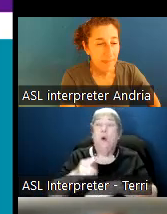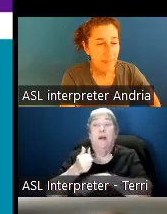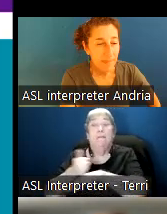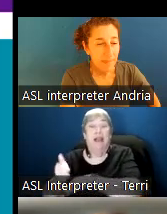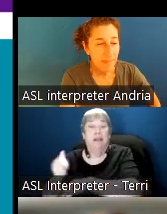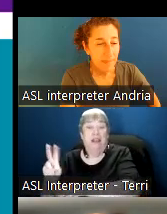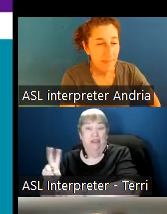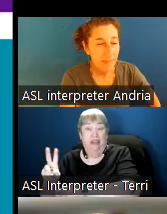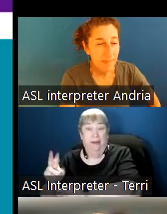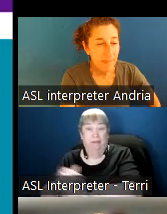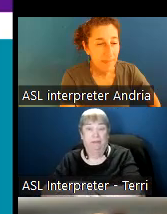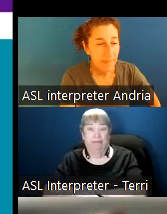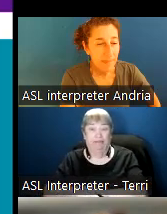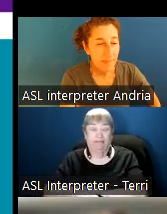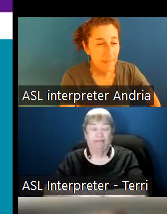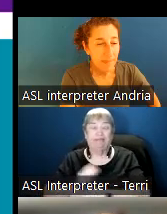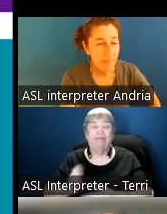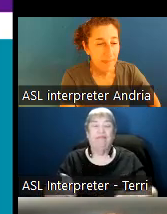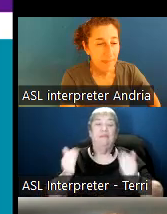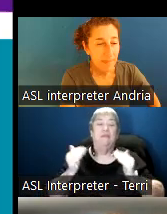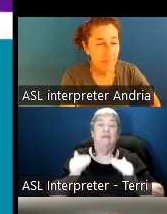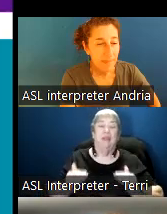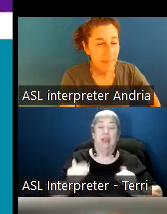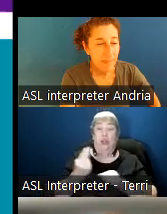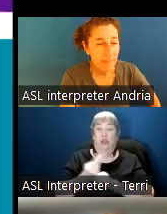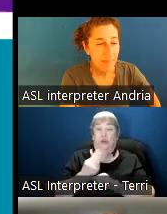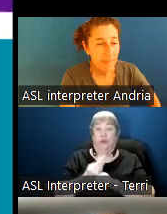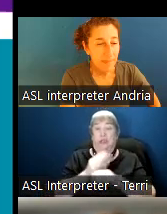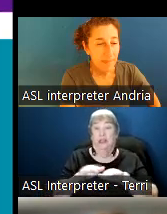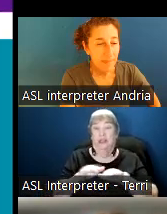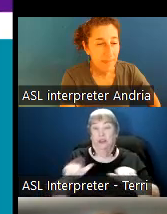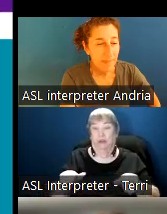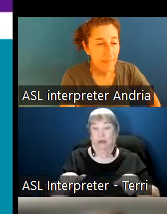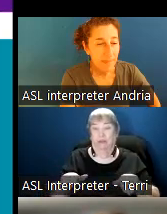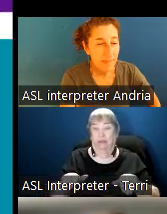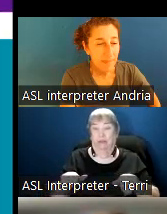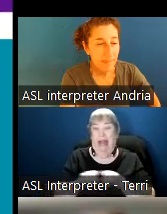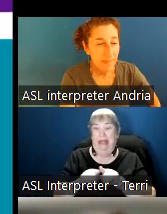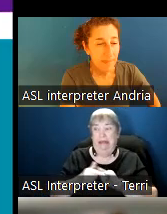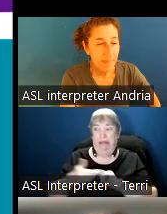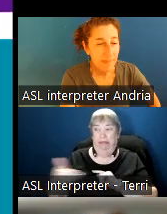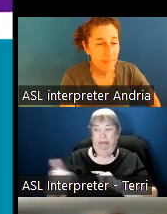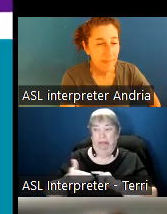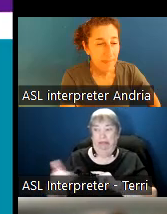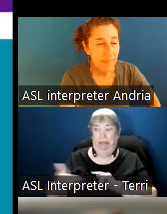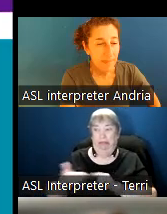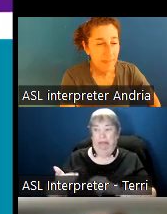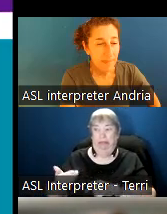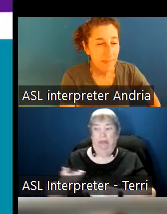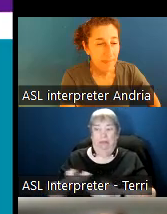Using children, if there are children in the relationship, using the children as a go-between, using the children to deliver